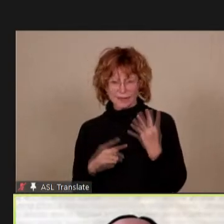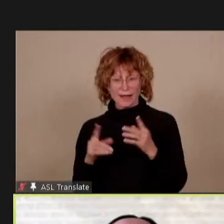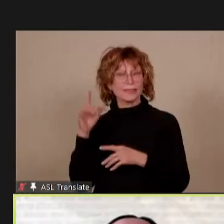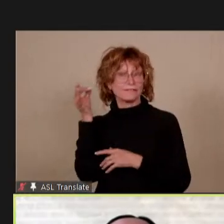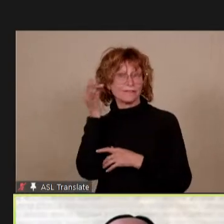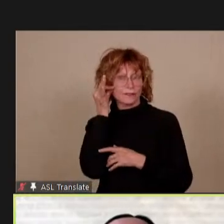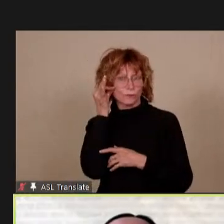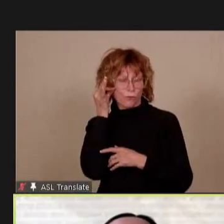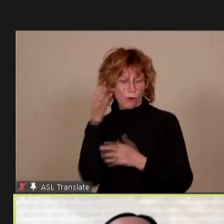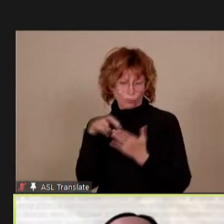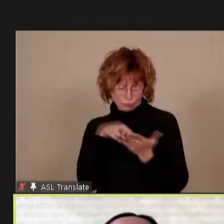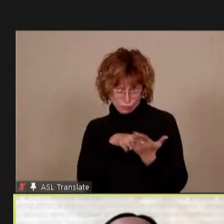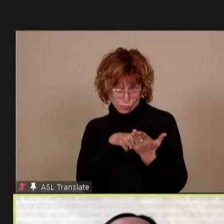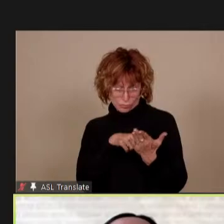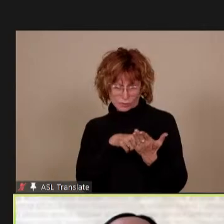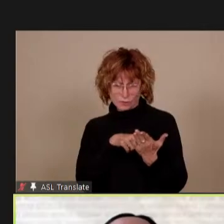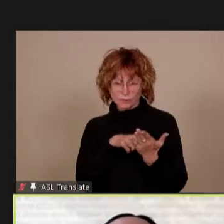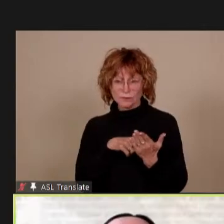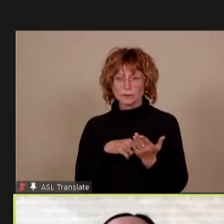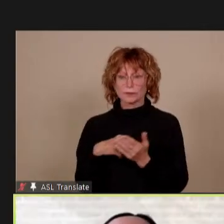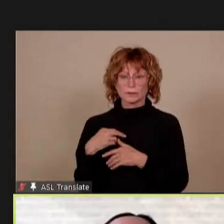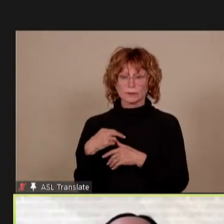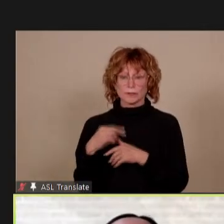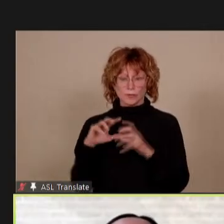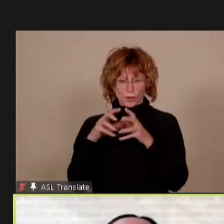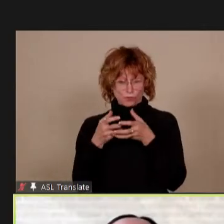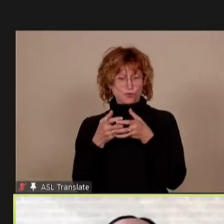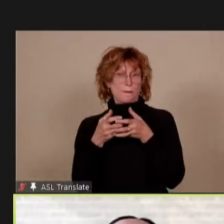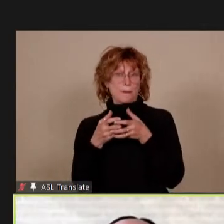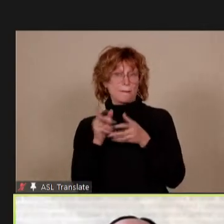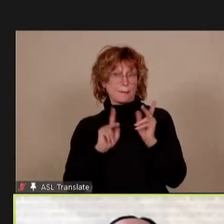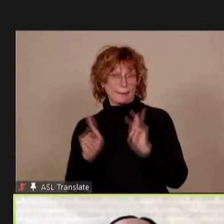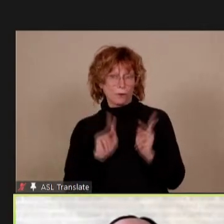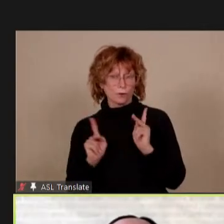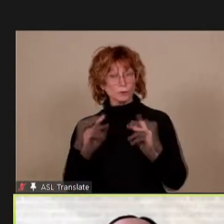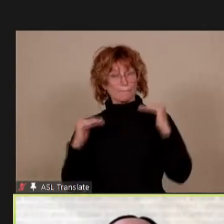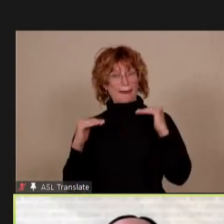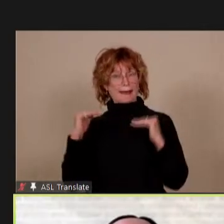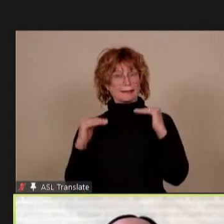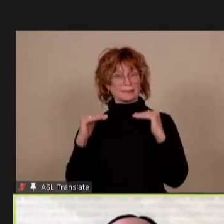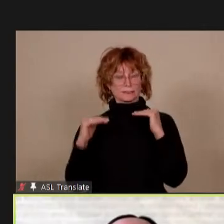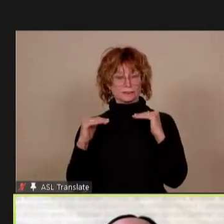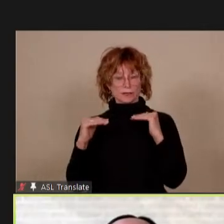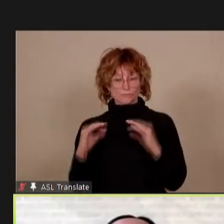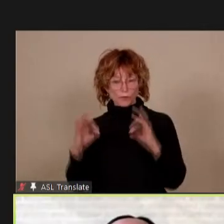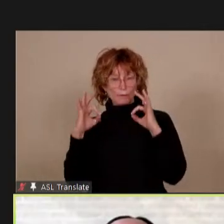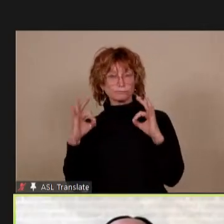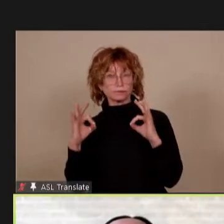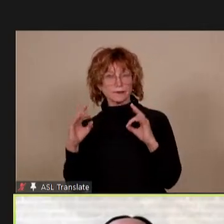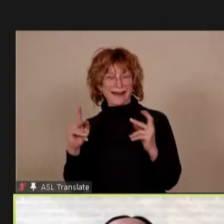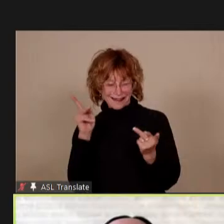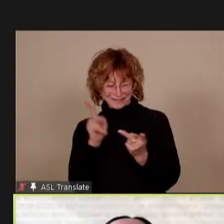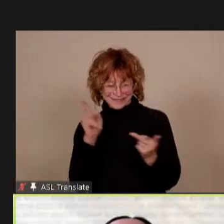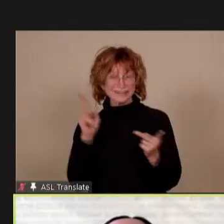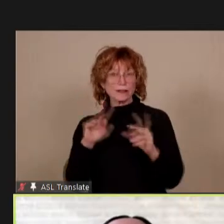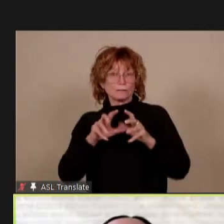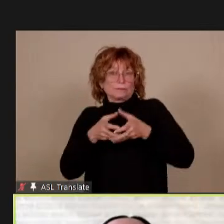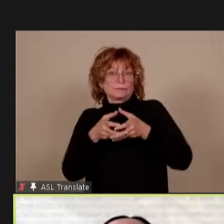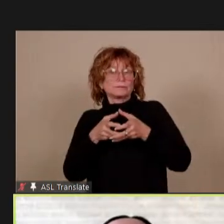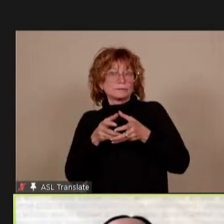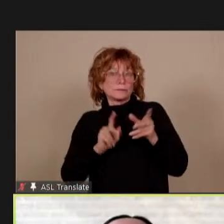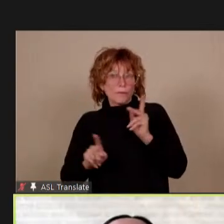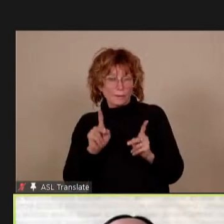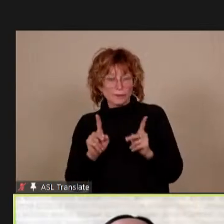requirements. There's the equal population that should be balanced to try and reach the ideal population, but within the acceptable